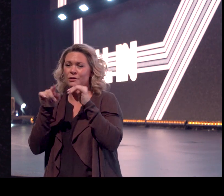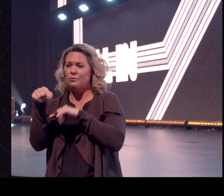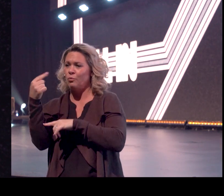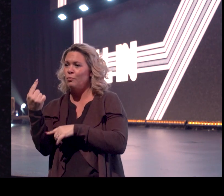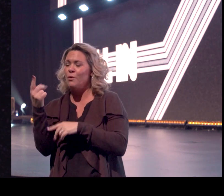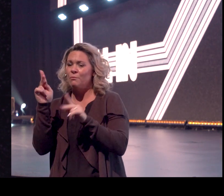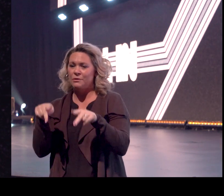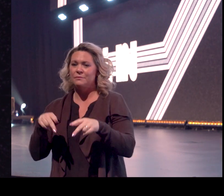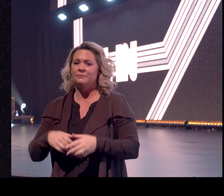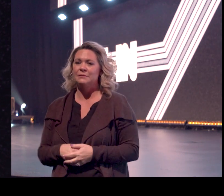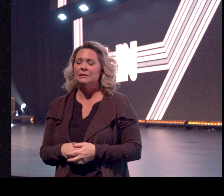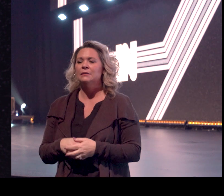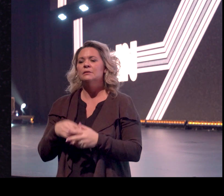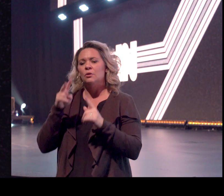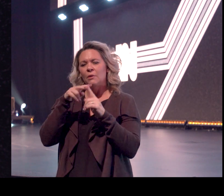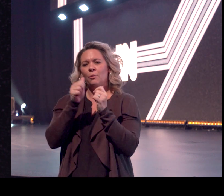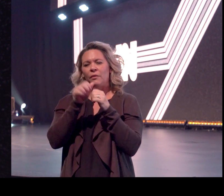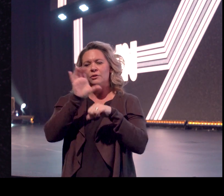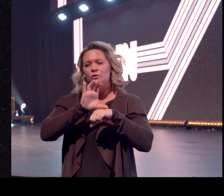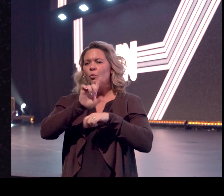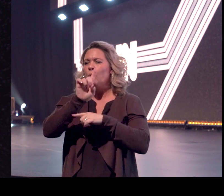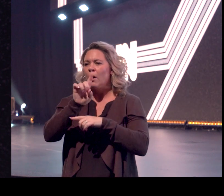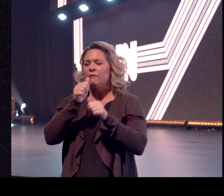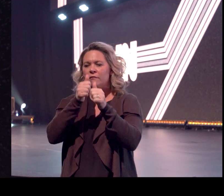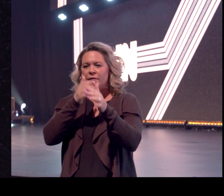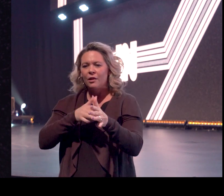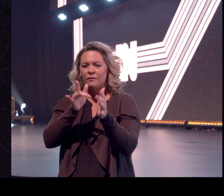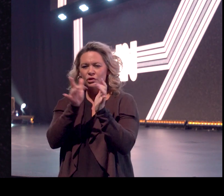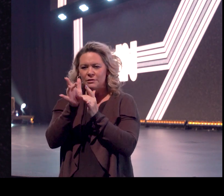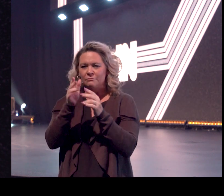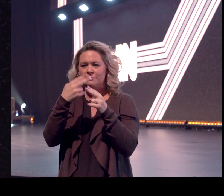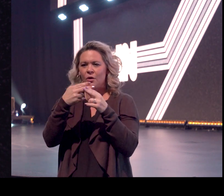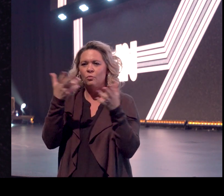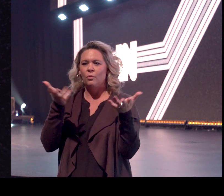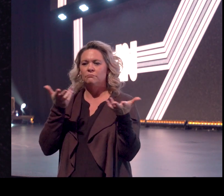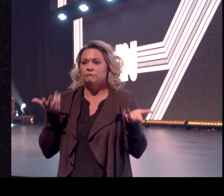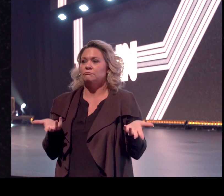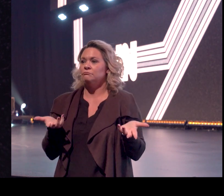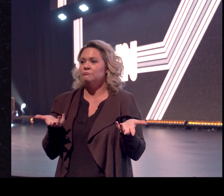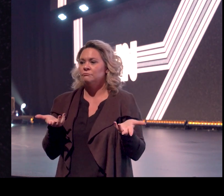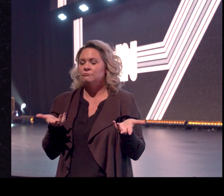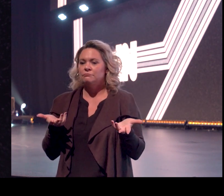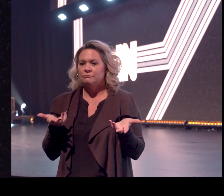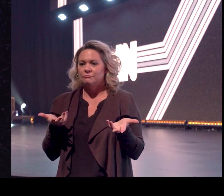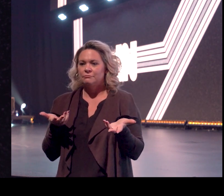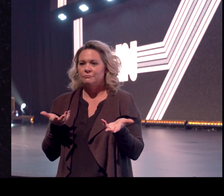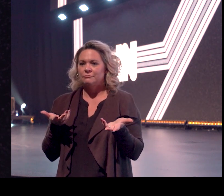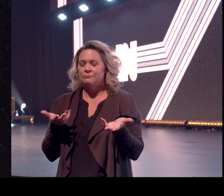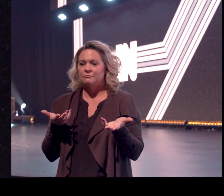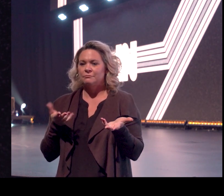individual. Now, let's apply it to us, the church. One follower of Jesus is called what?